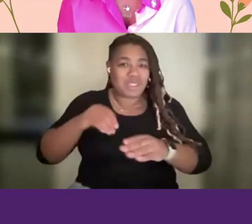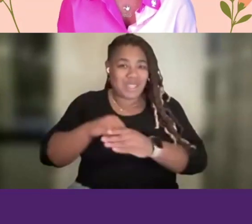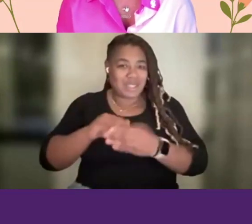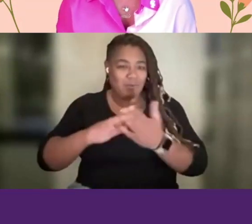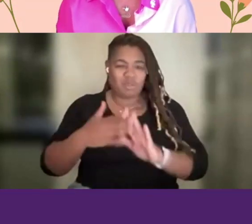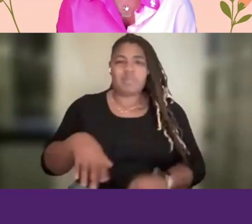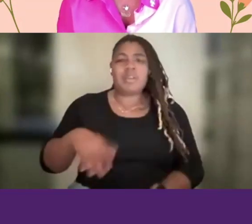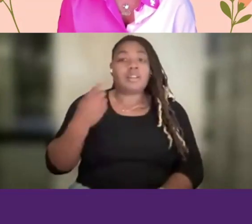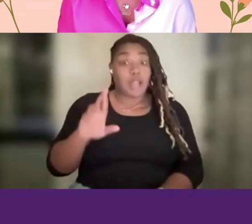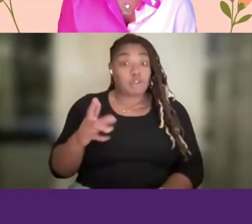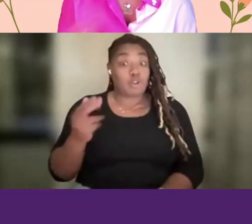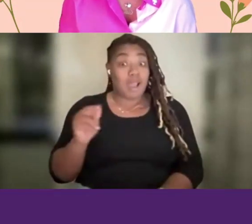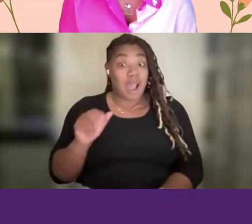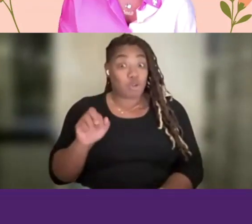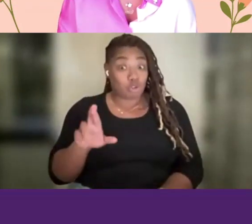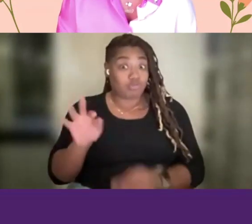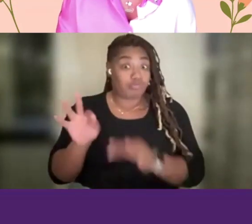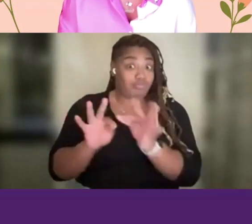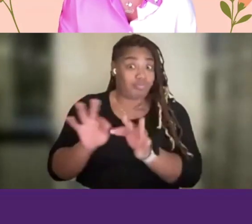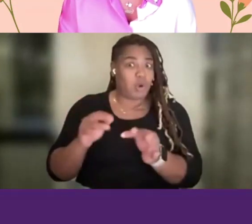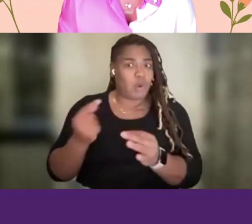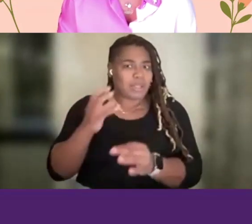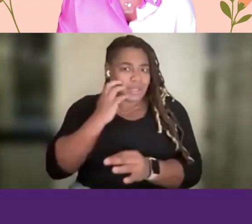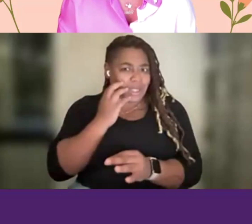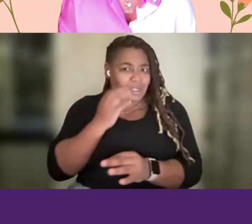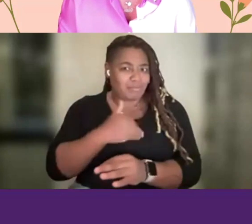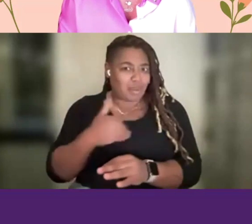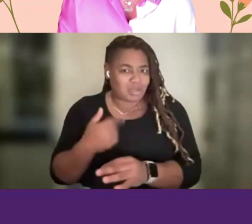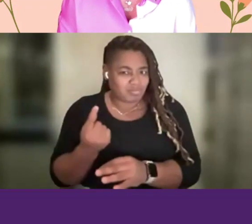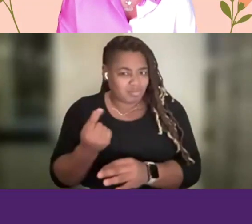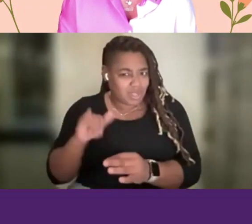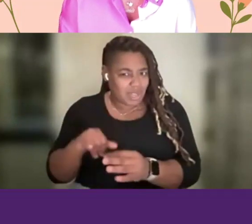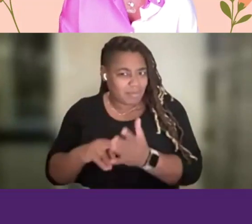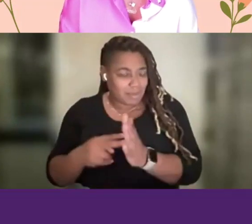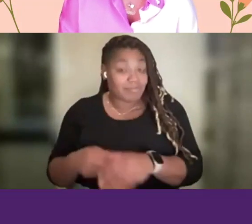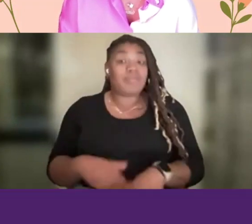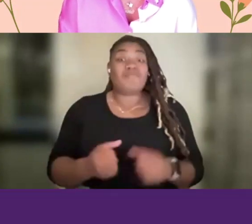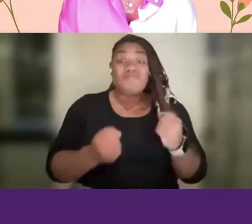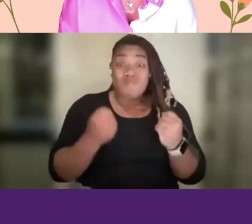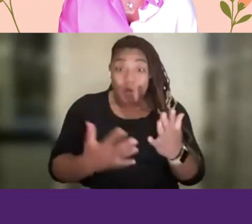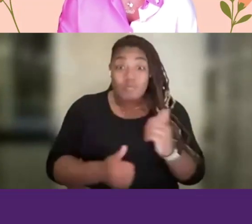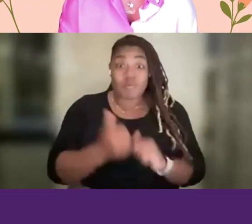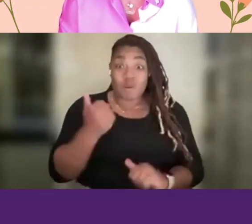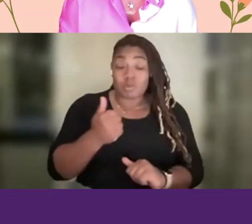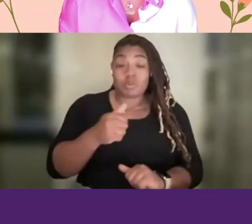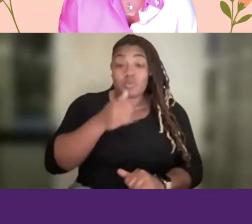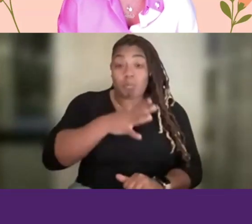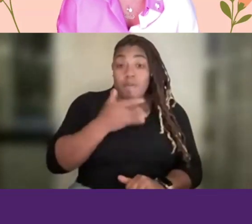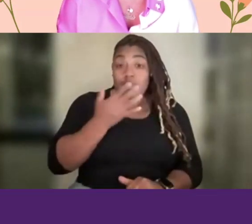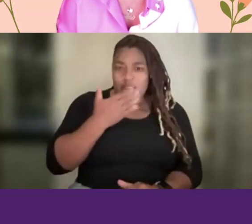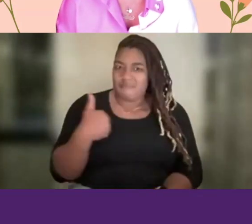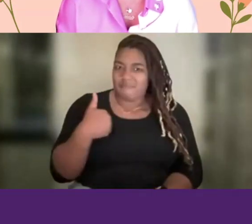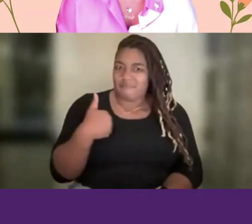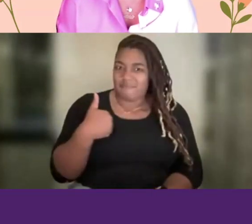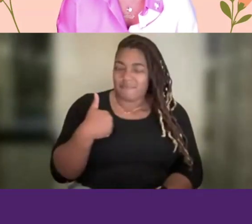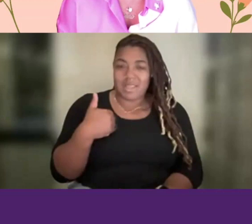Most Black women and women of color have dense breasts, but the vast majority in certain populations don't